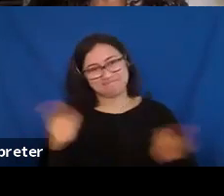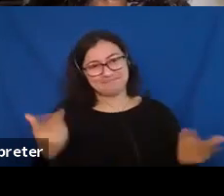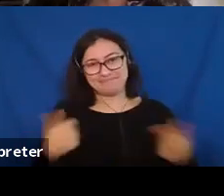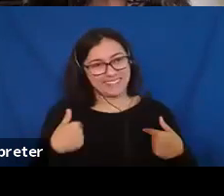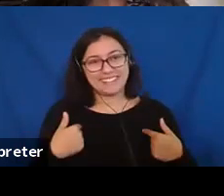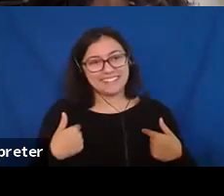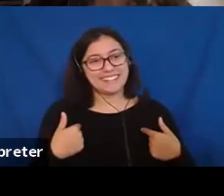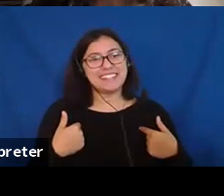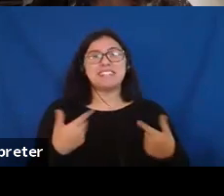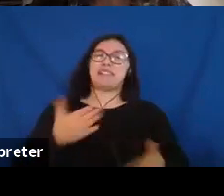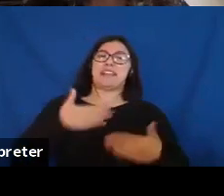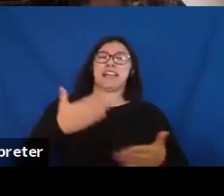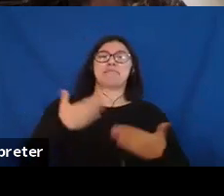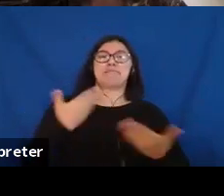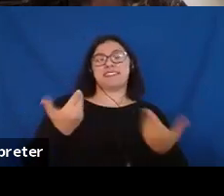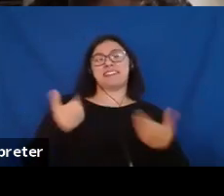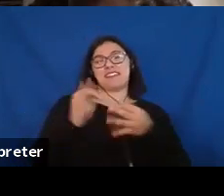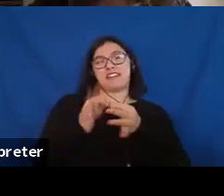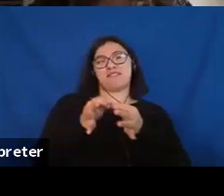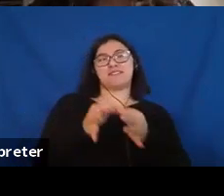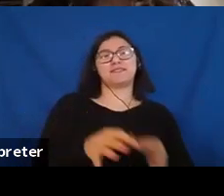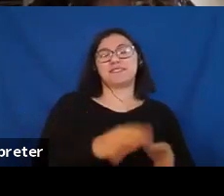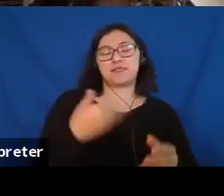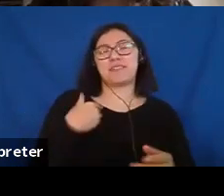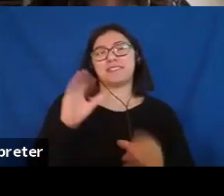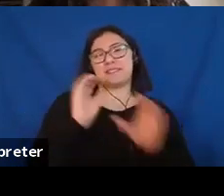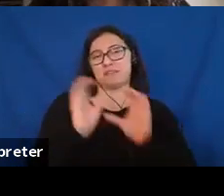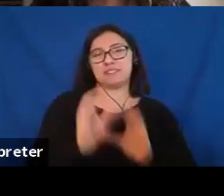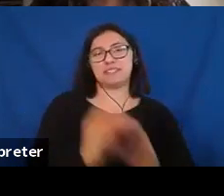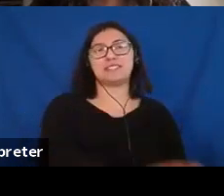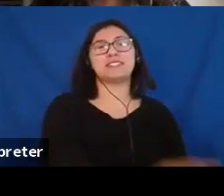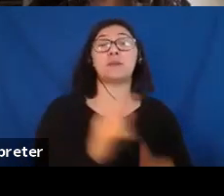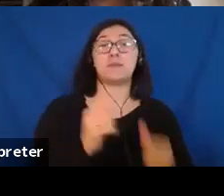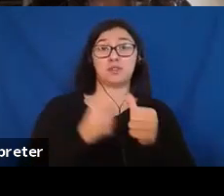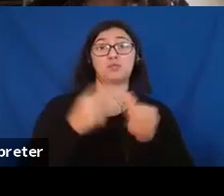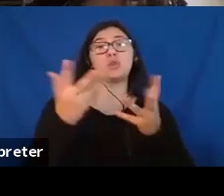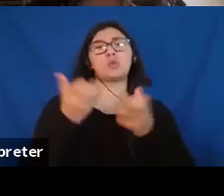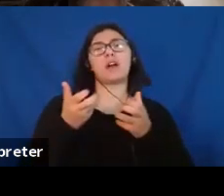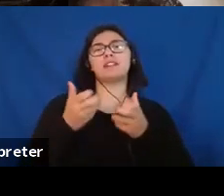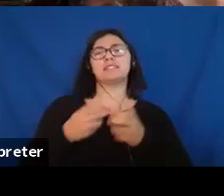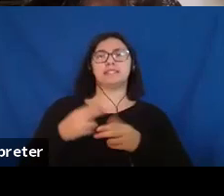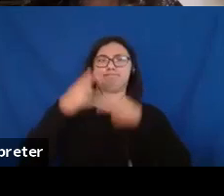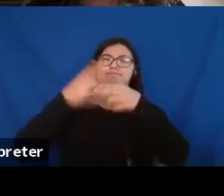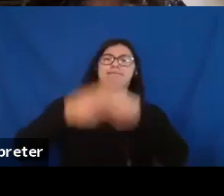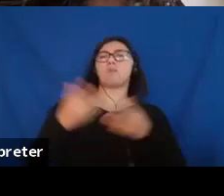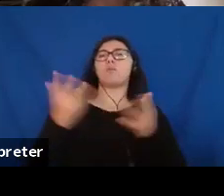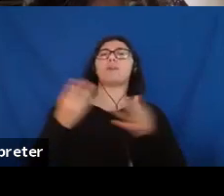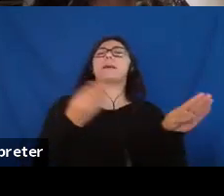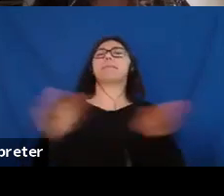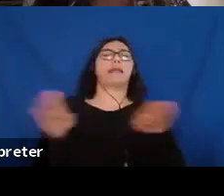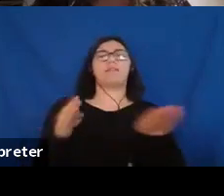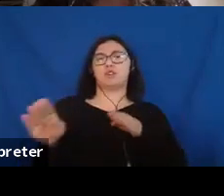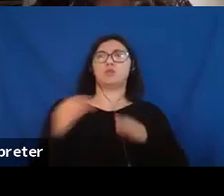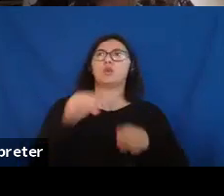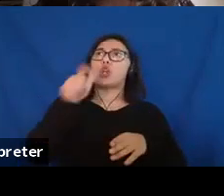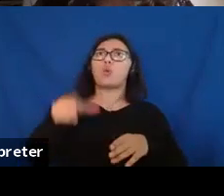So I'm happy to have that conversation with you. All right. think So I what we am want to do too. is we want to name the behavior, and we don't want to add a lot of other things on. We just want to